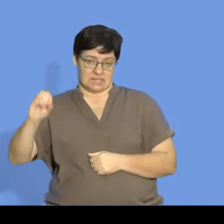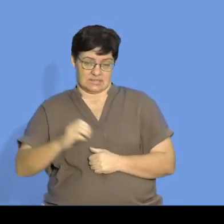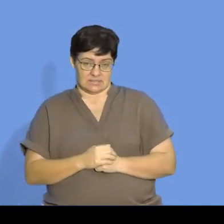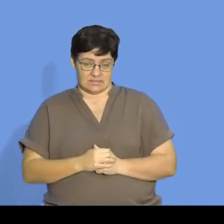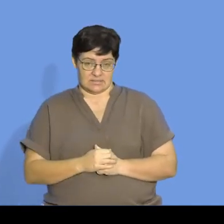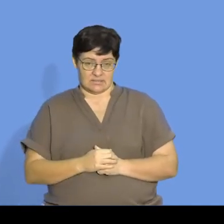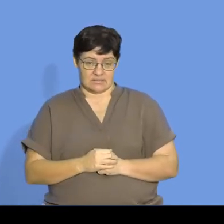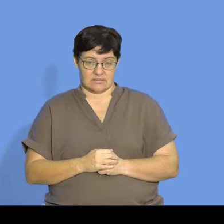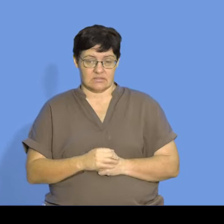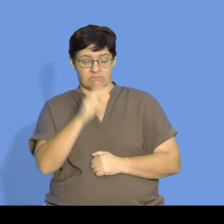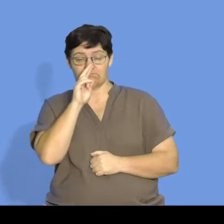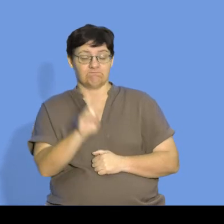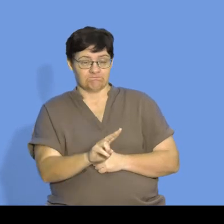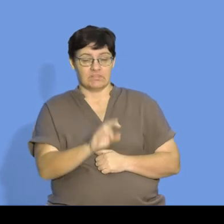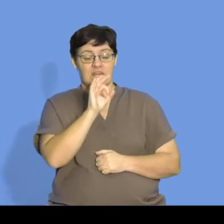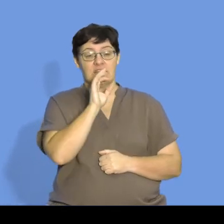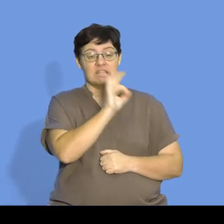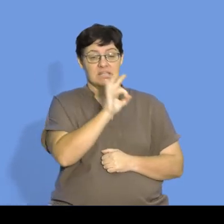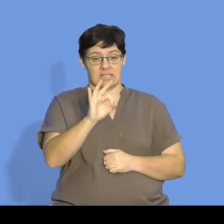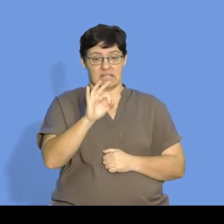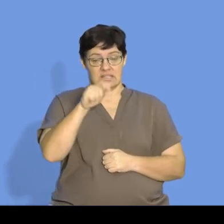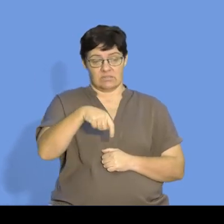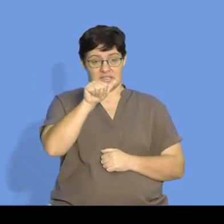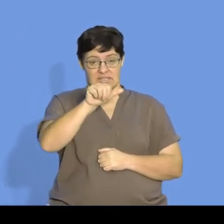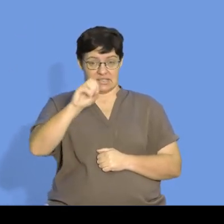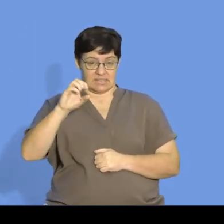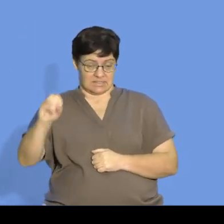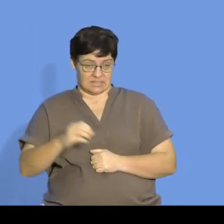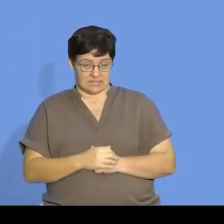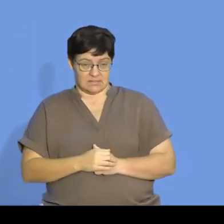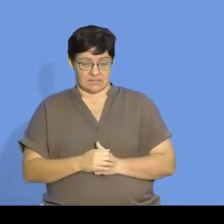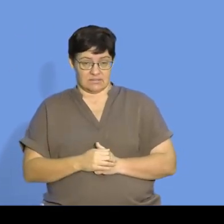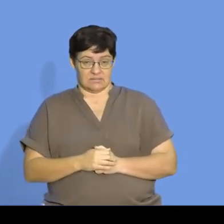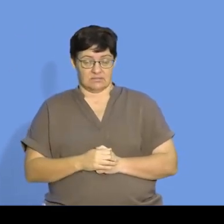33,600. Now, watch this here. Your